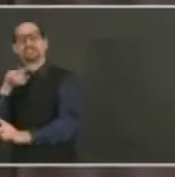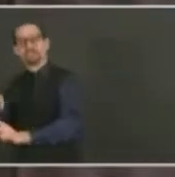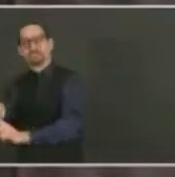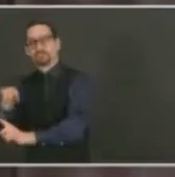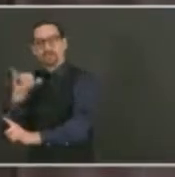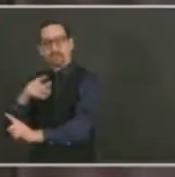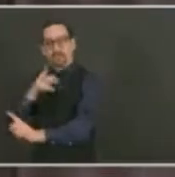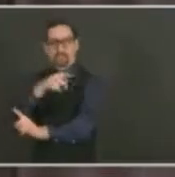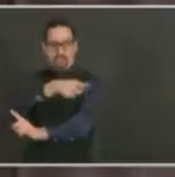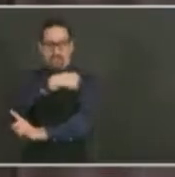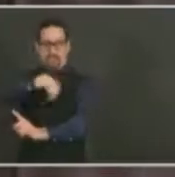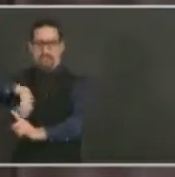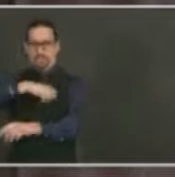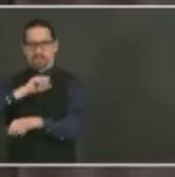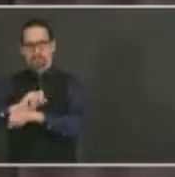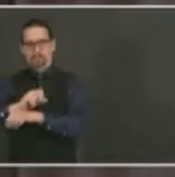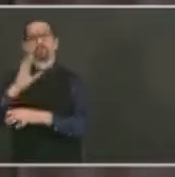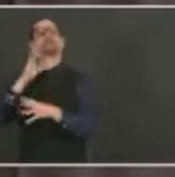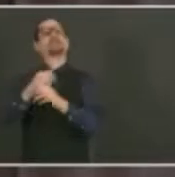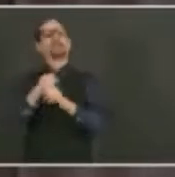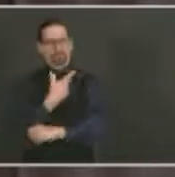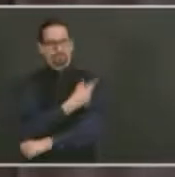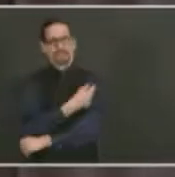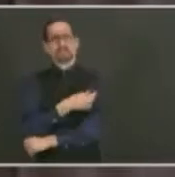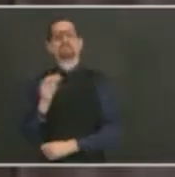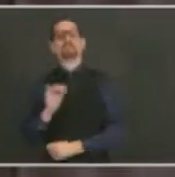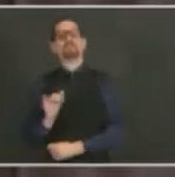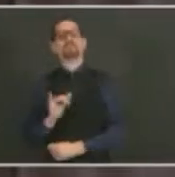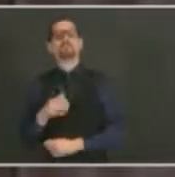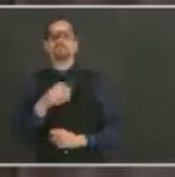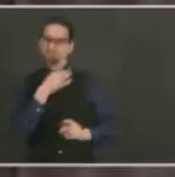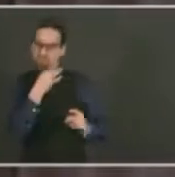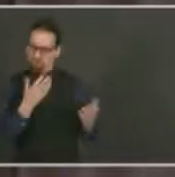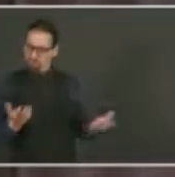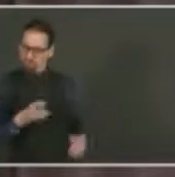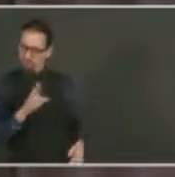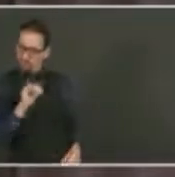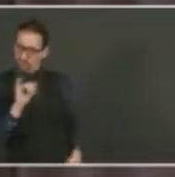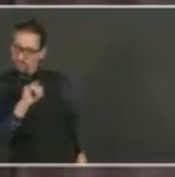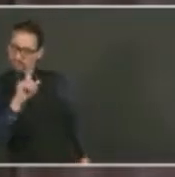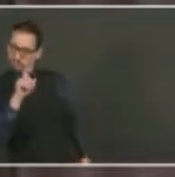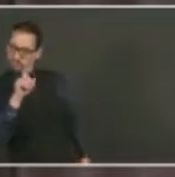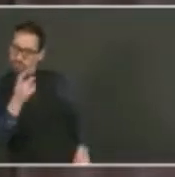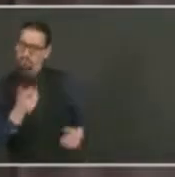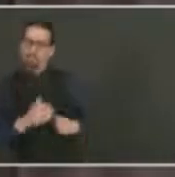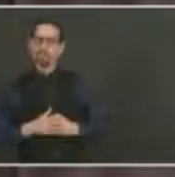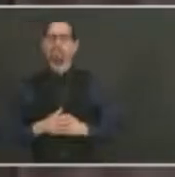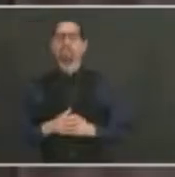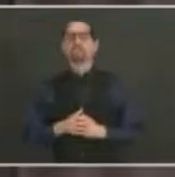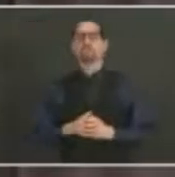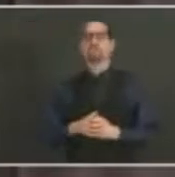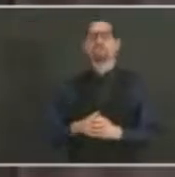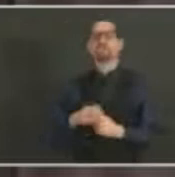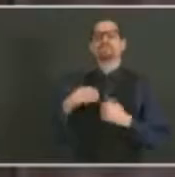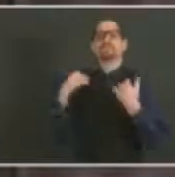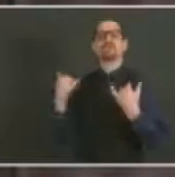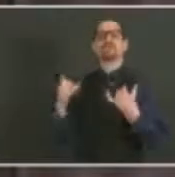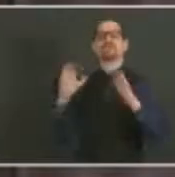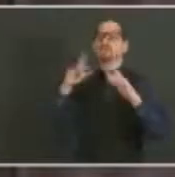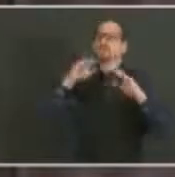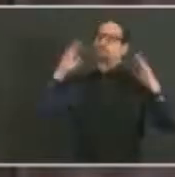more streamlined. Is Rhode Island going to follow suit on that? At this point, we are focusing on the seniors. I